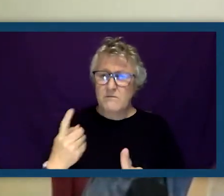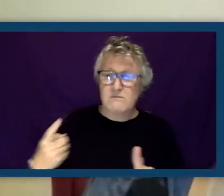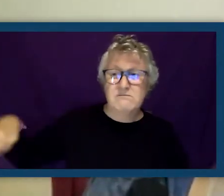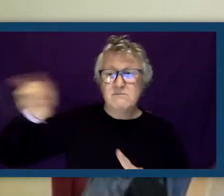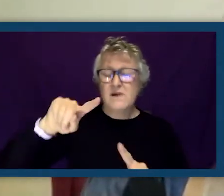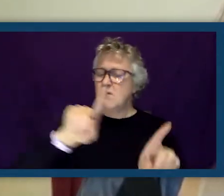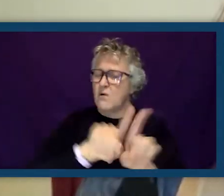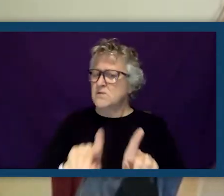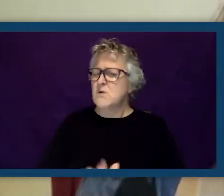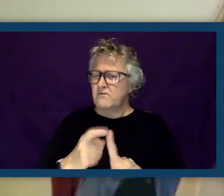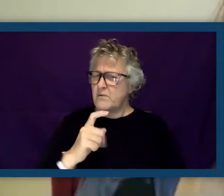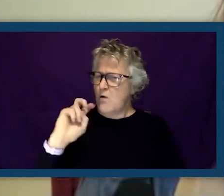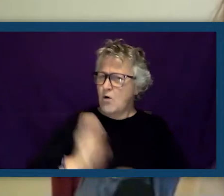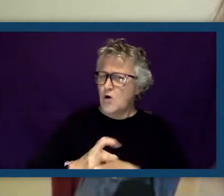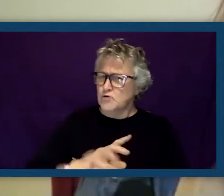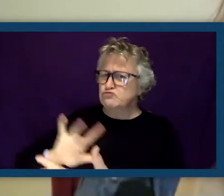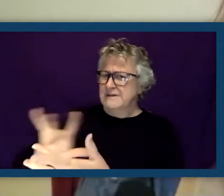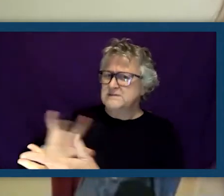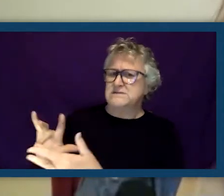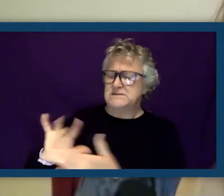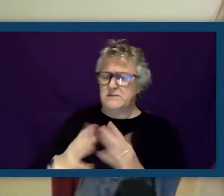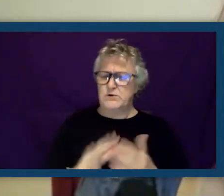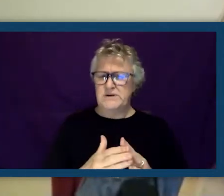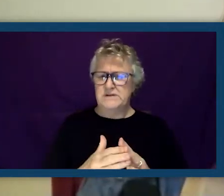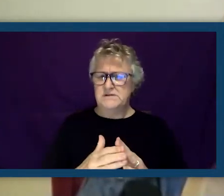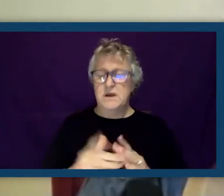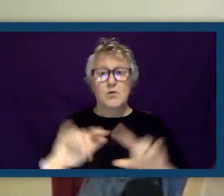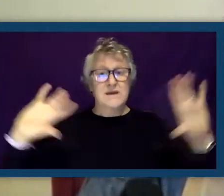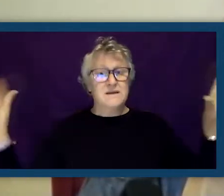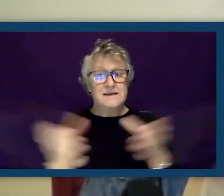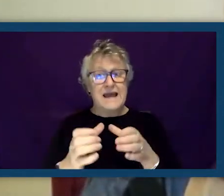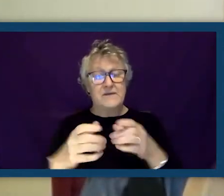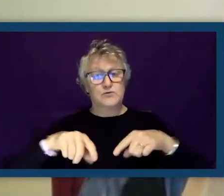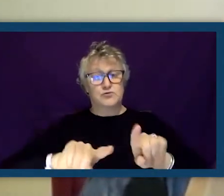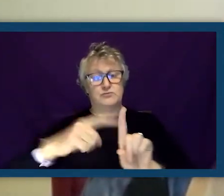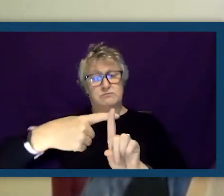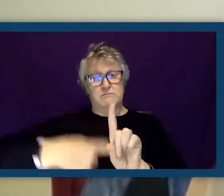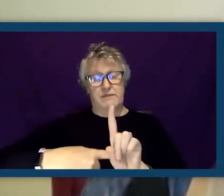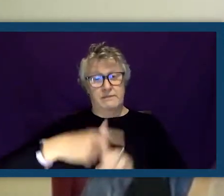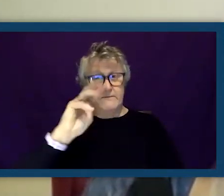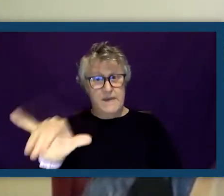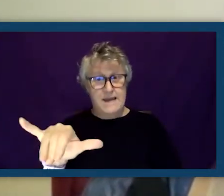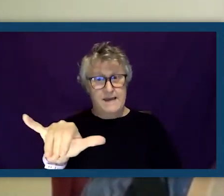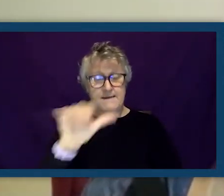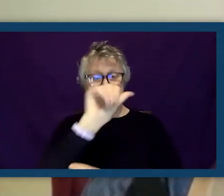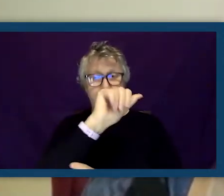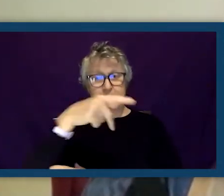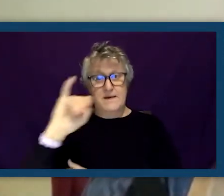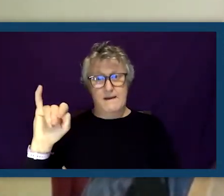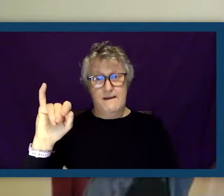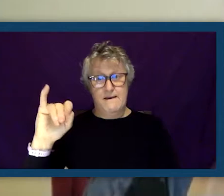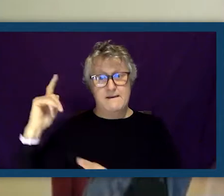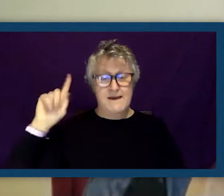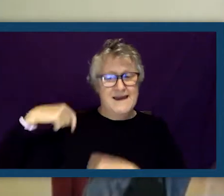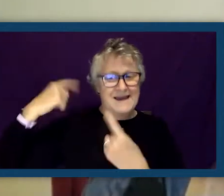communities. We gather during the month of May, AAPI Heritage Month, a time to reflect on the stories of our